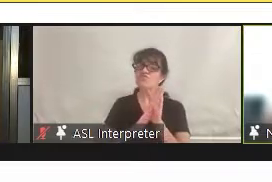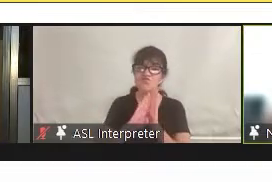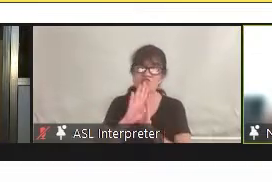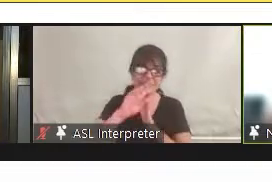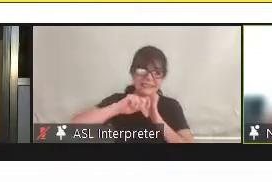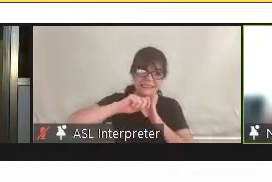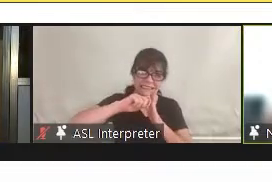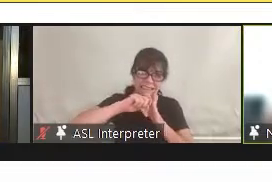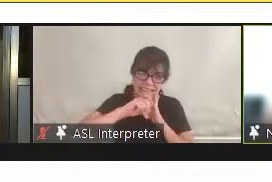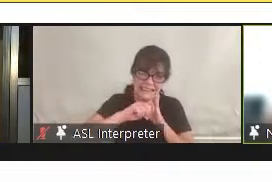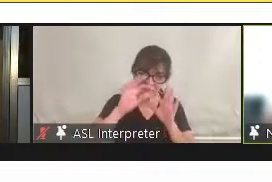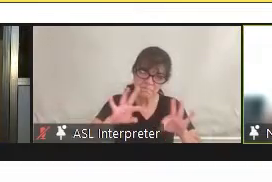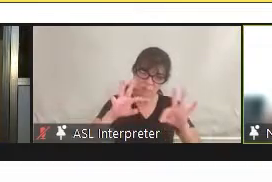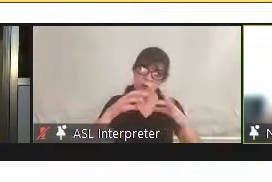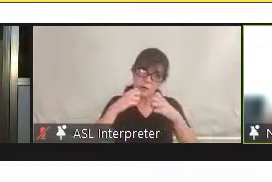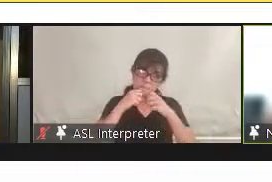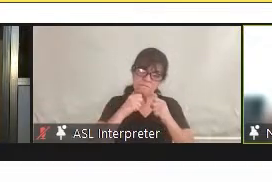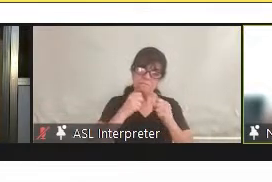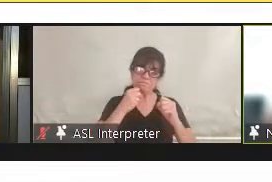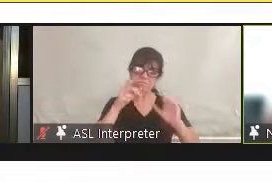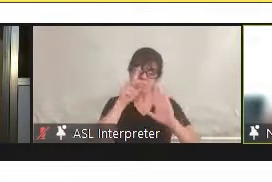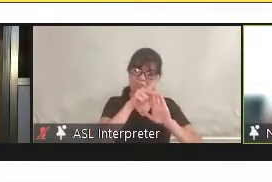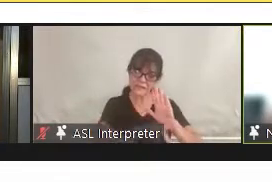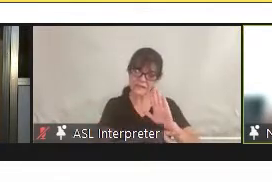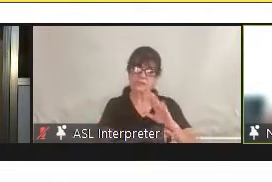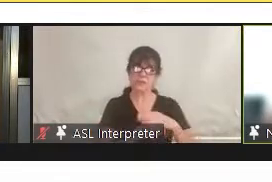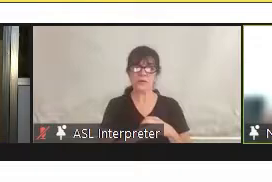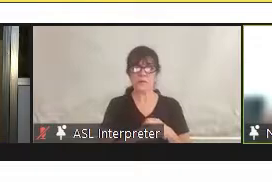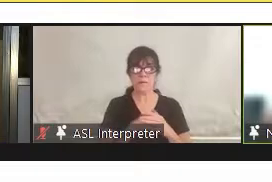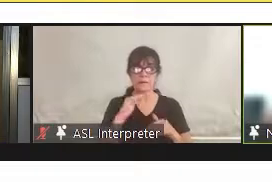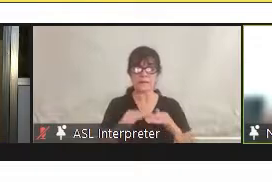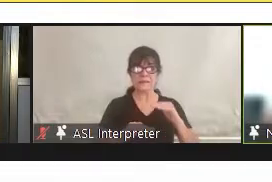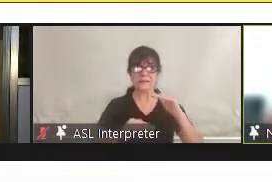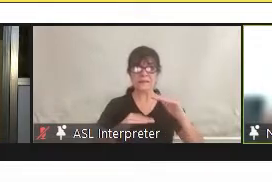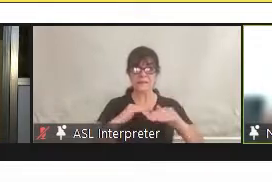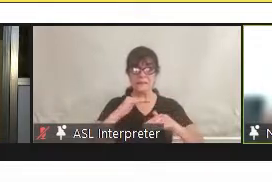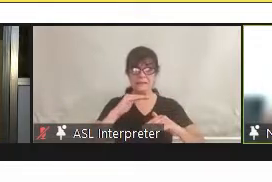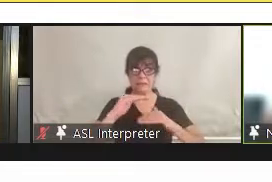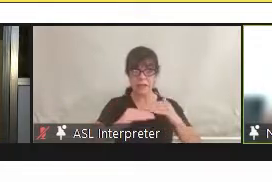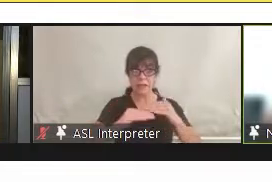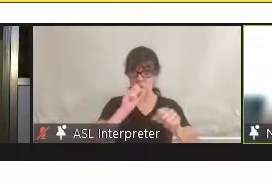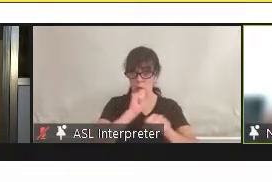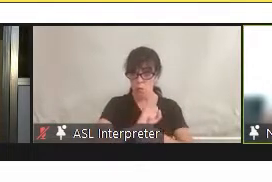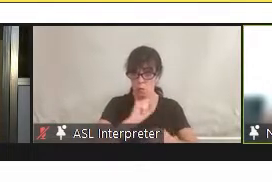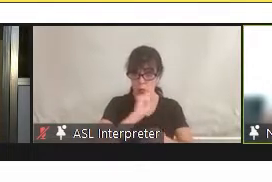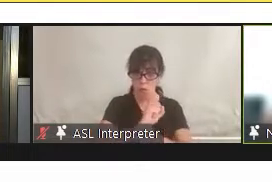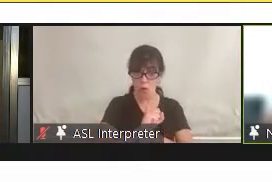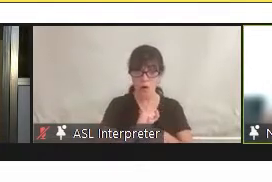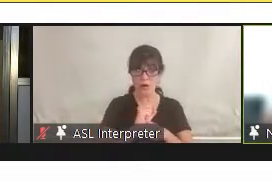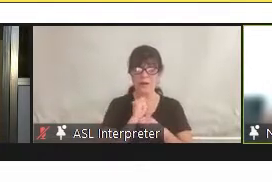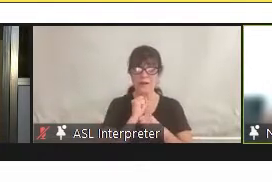program itself. And this really, this step-by-step foundational work and then